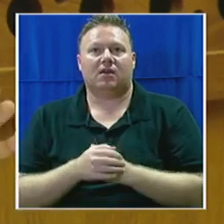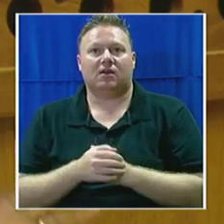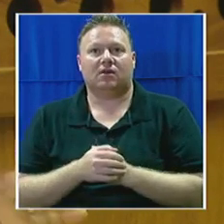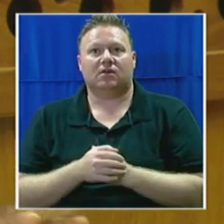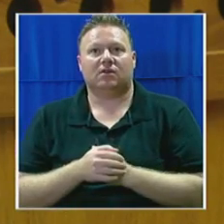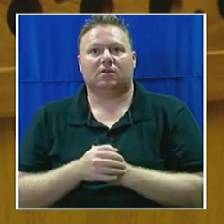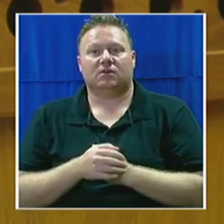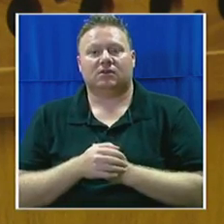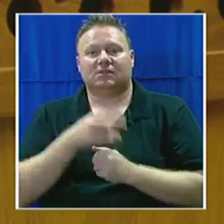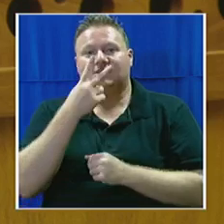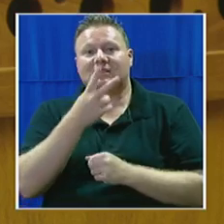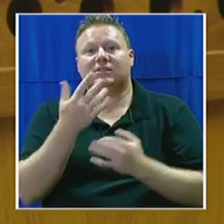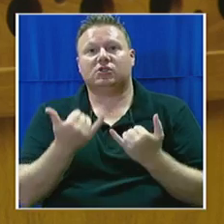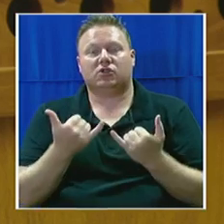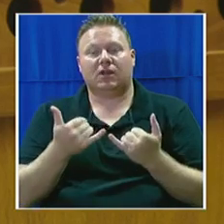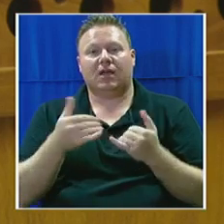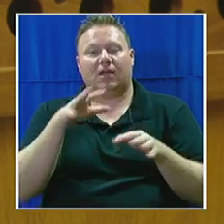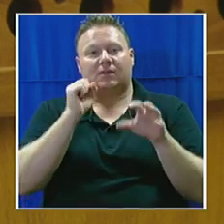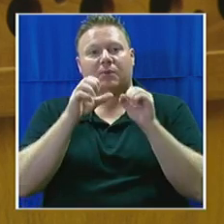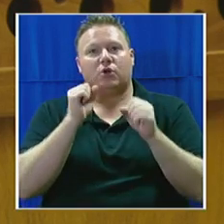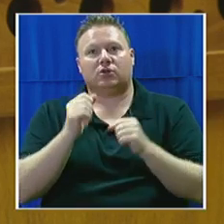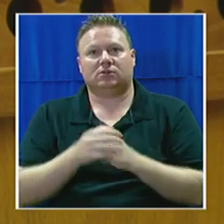What we see today and experience,